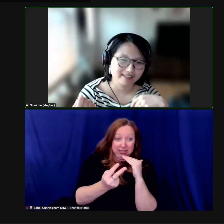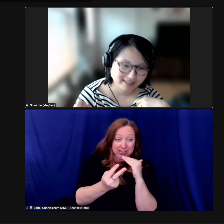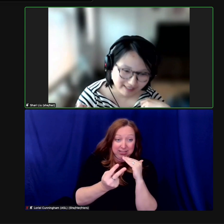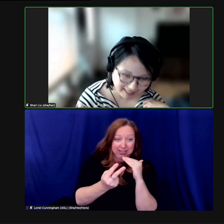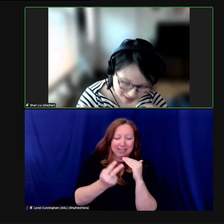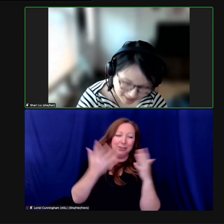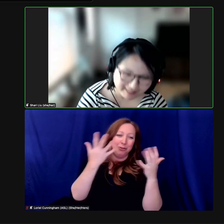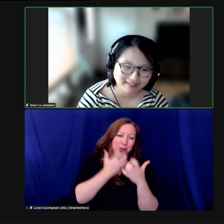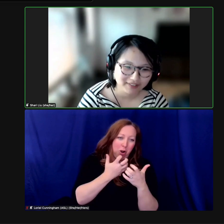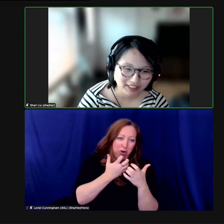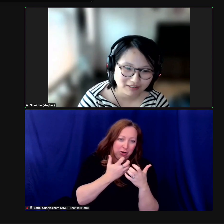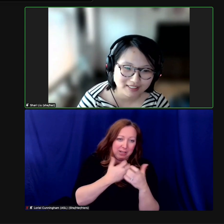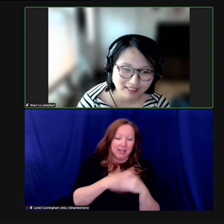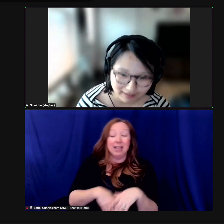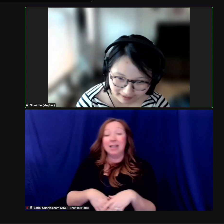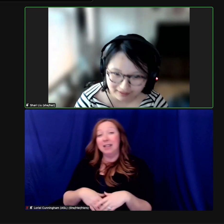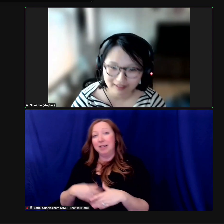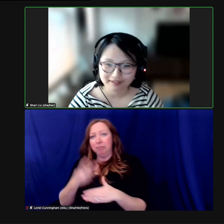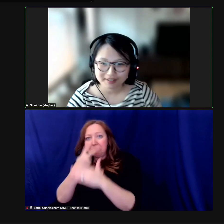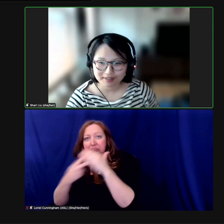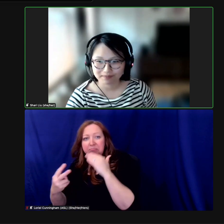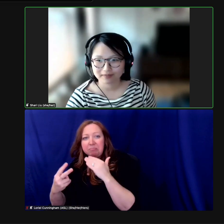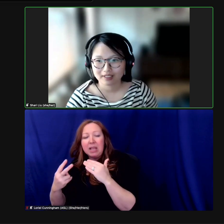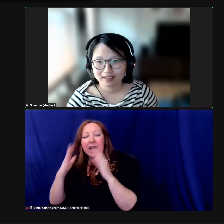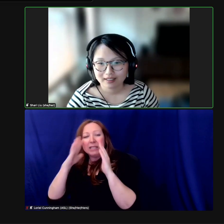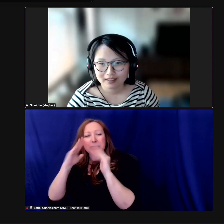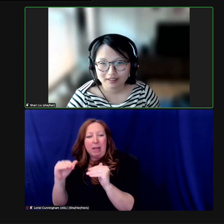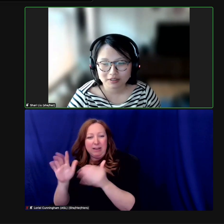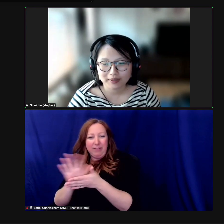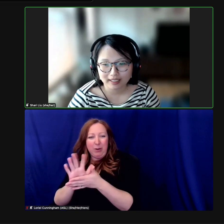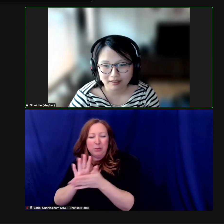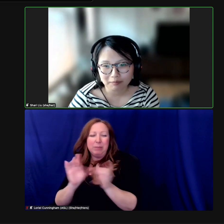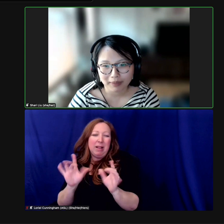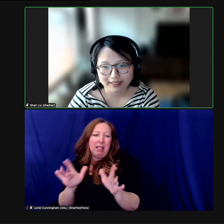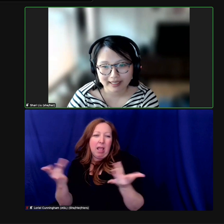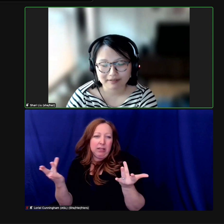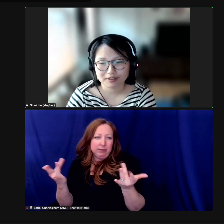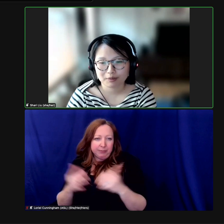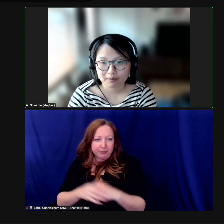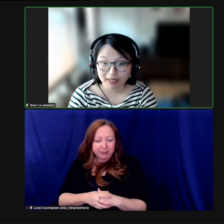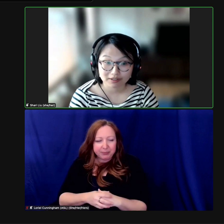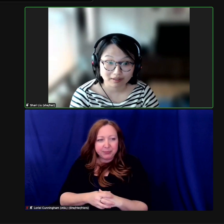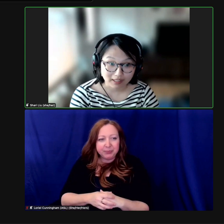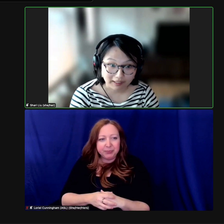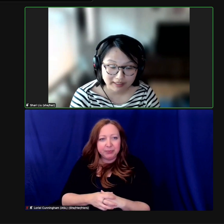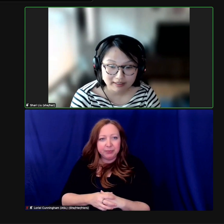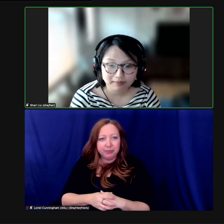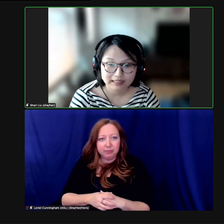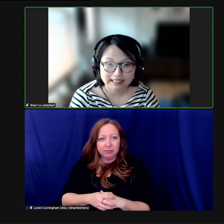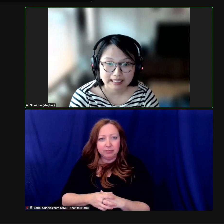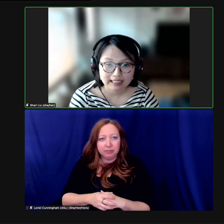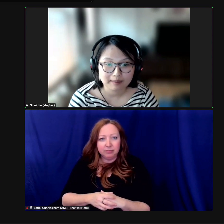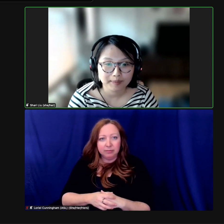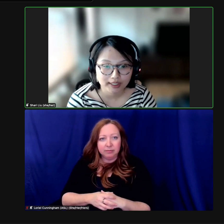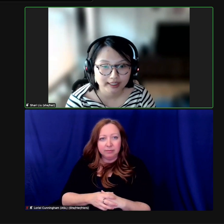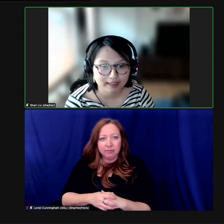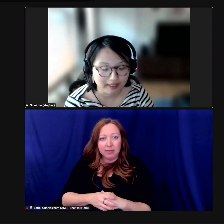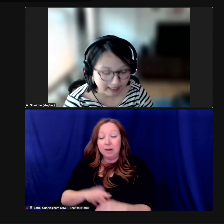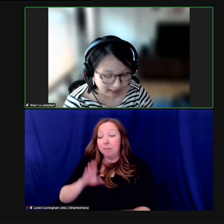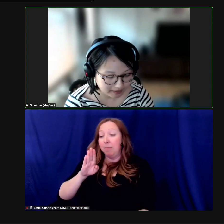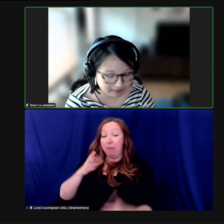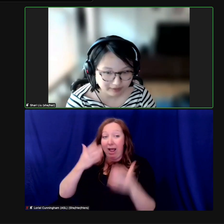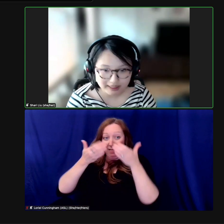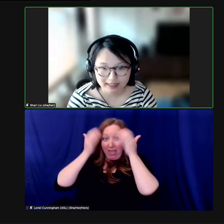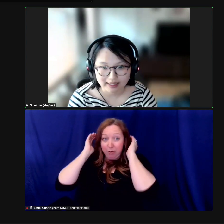responses to expected videos in lighter colors. So in bilateral supramarginal gyrus, which is a key part